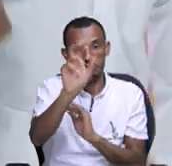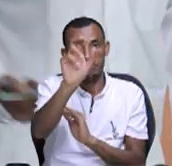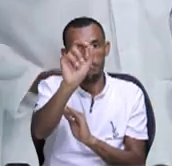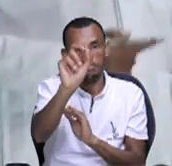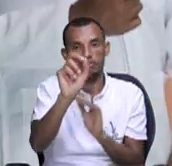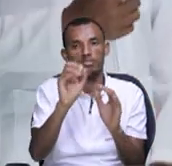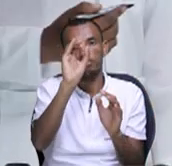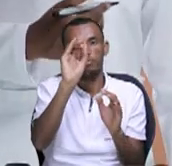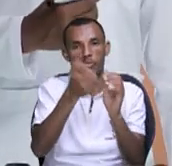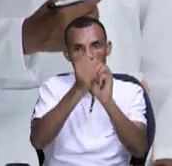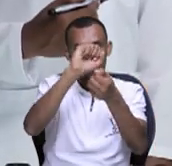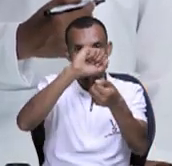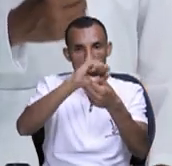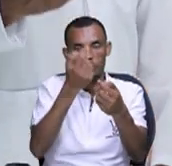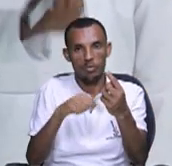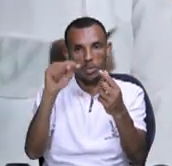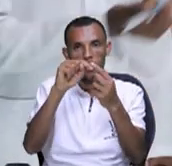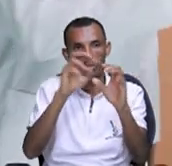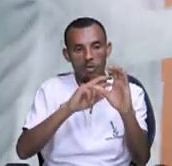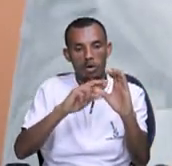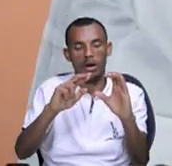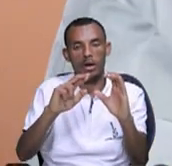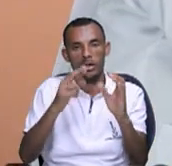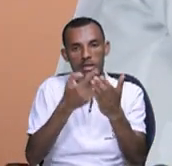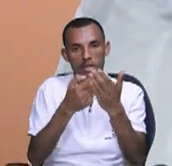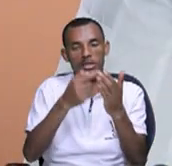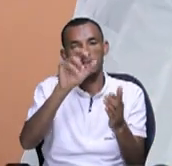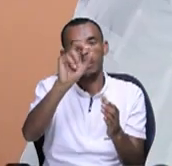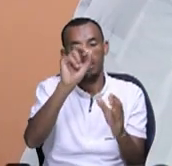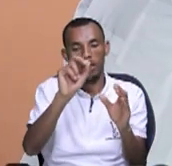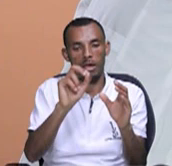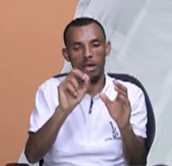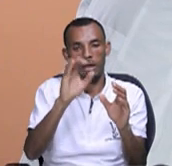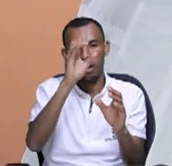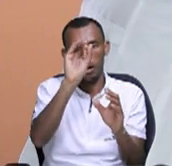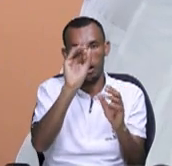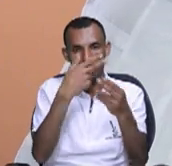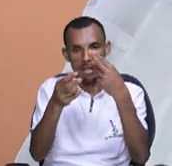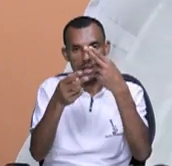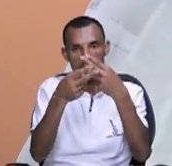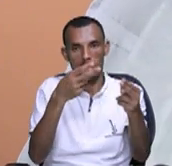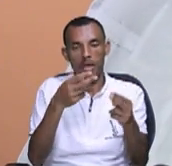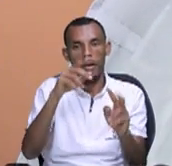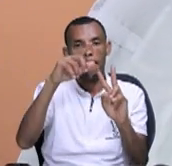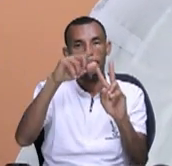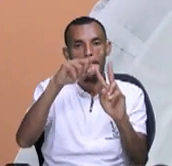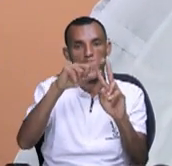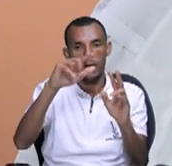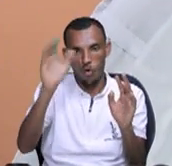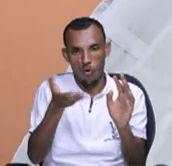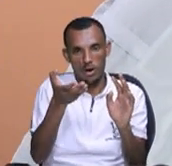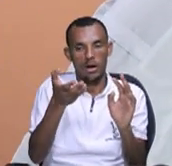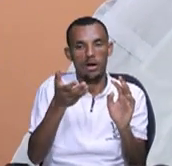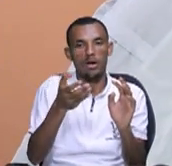is converted to radian. This 30 degree multiplied by pi